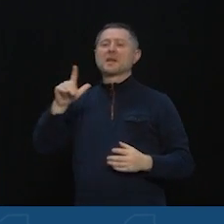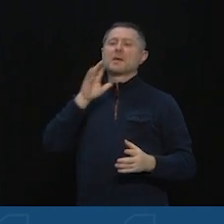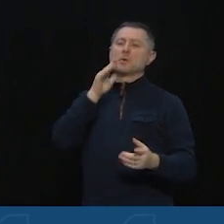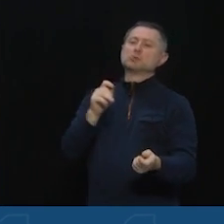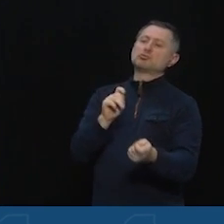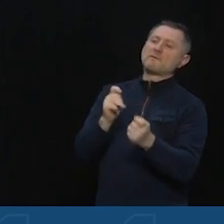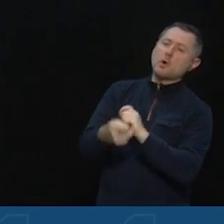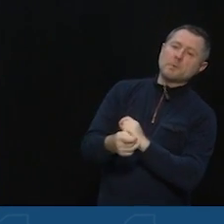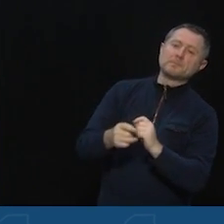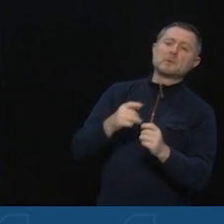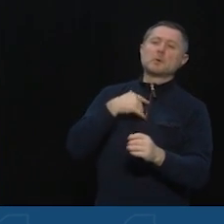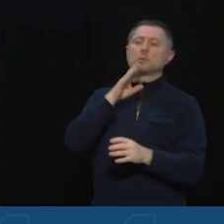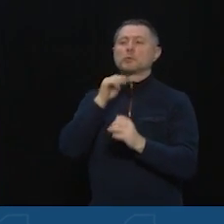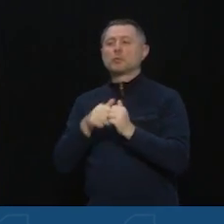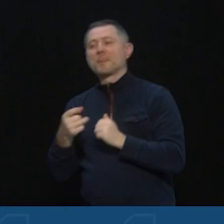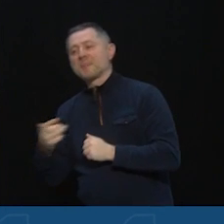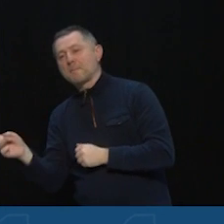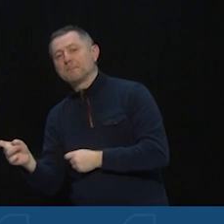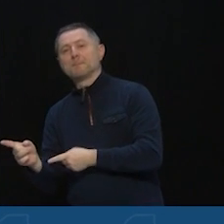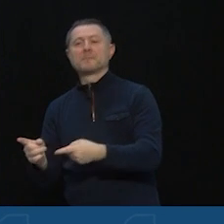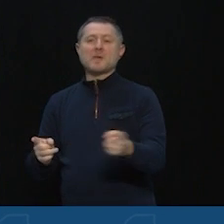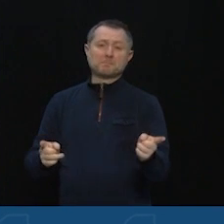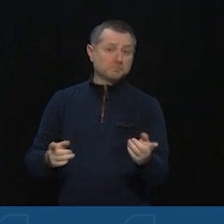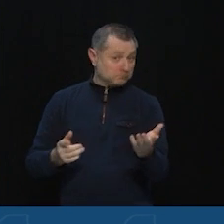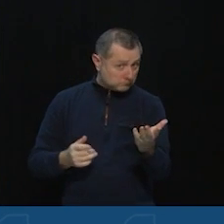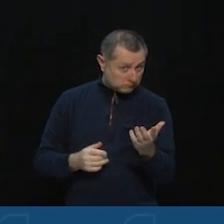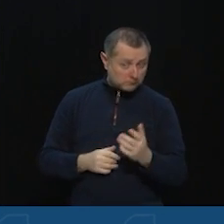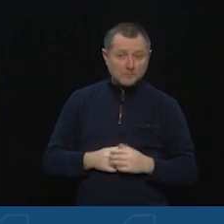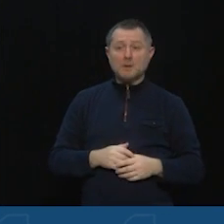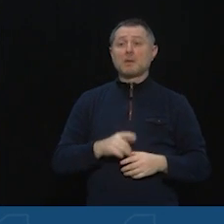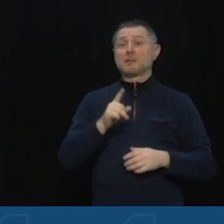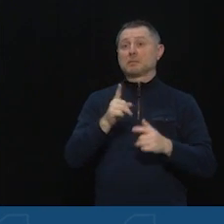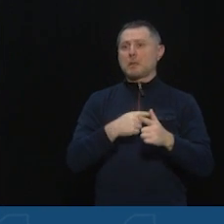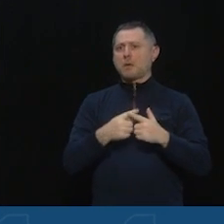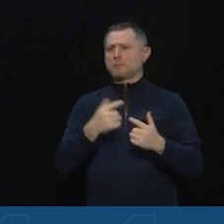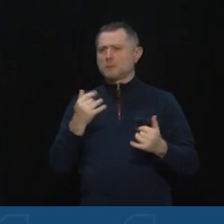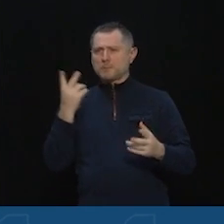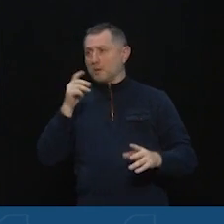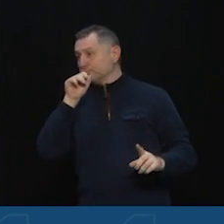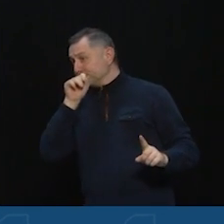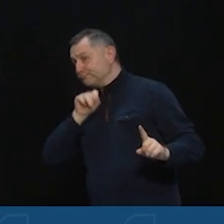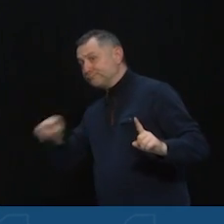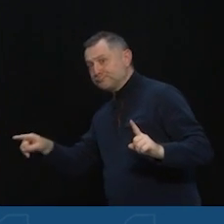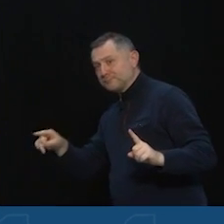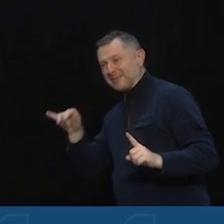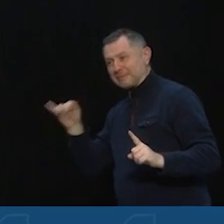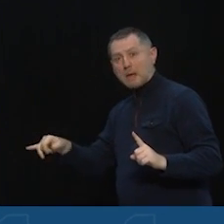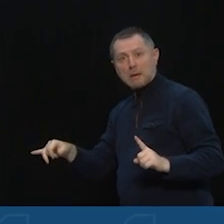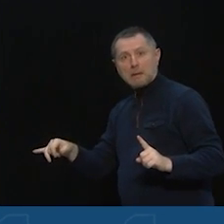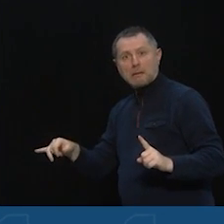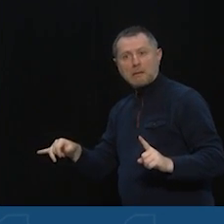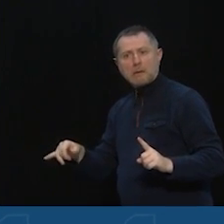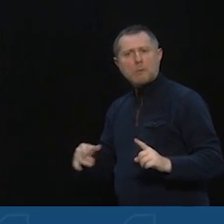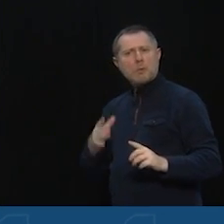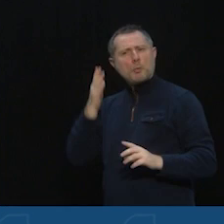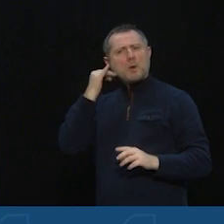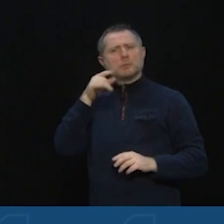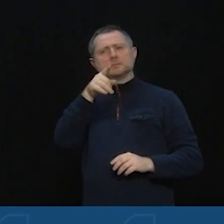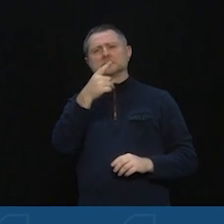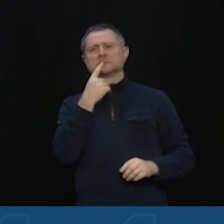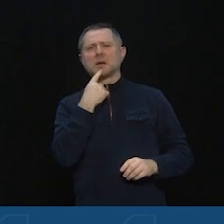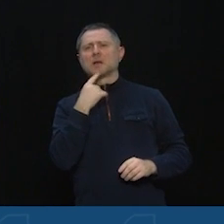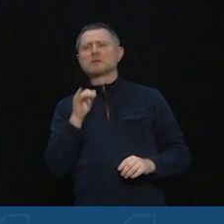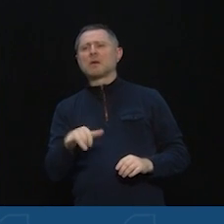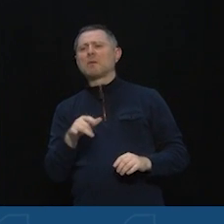working with them. Then this is thrown 2 weeks from the budget. Why is it good then to not negotiate policy